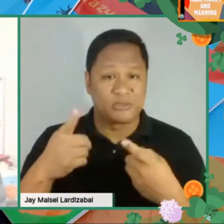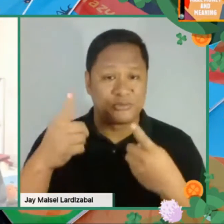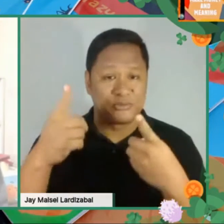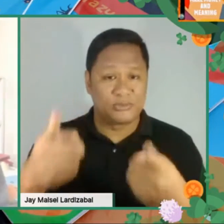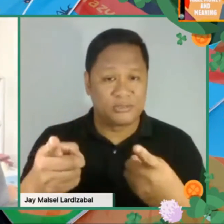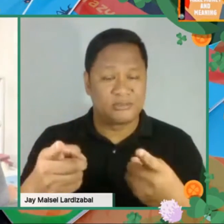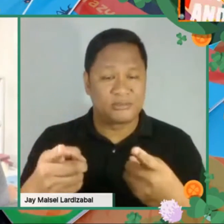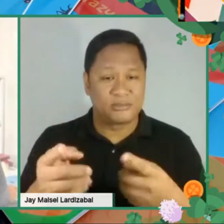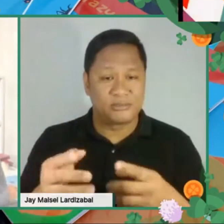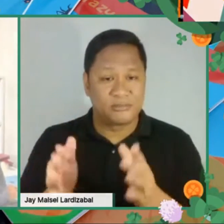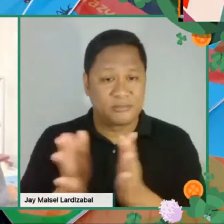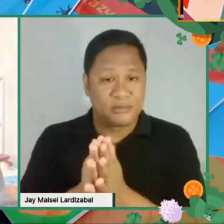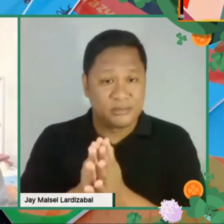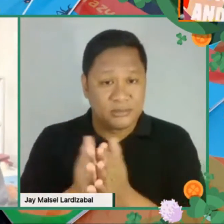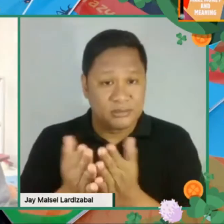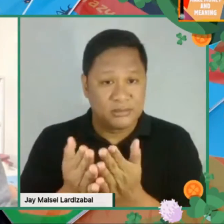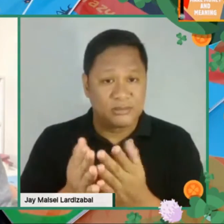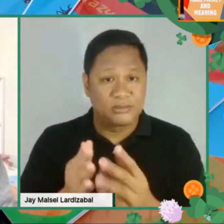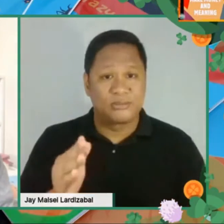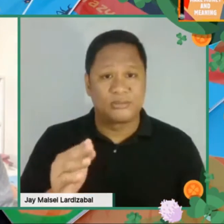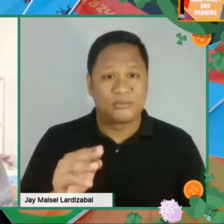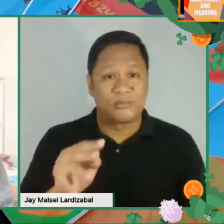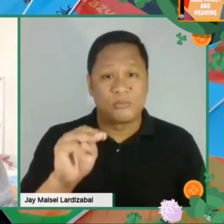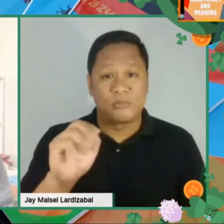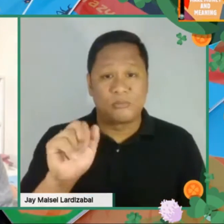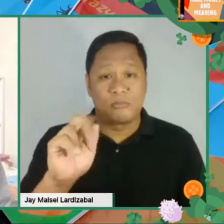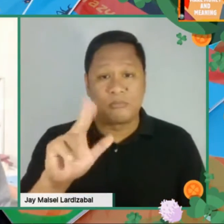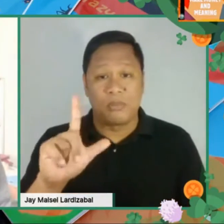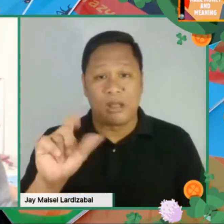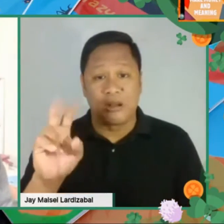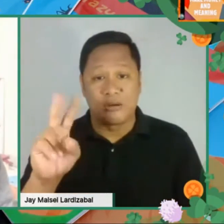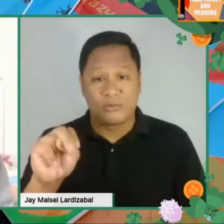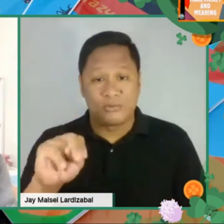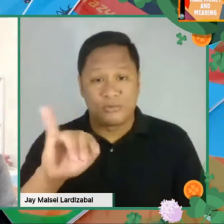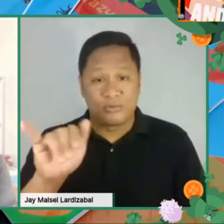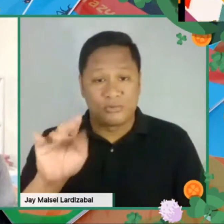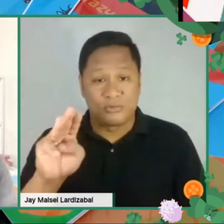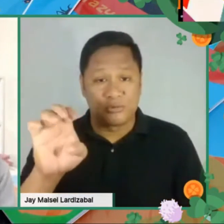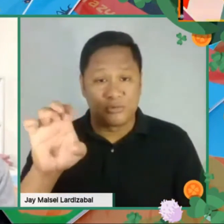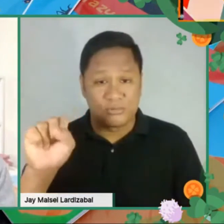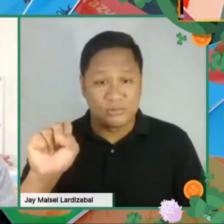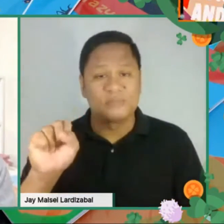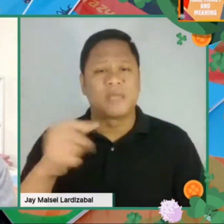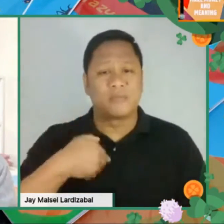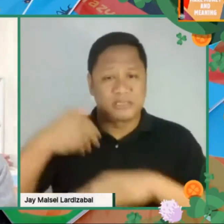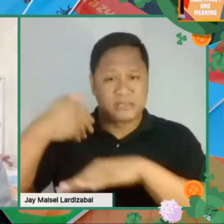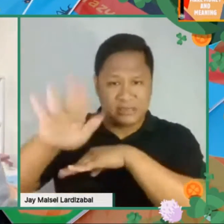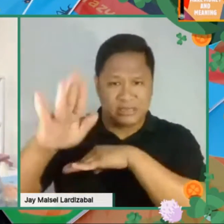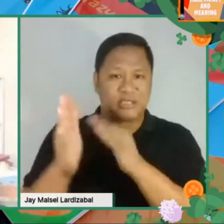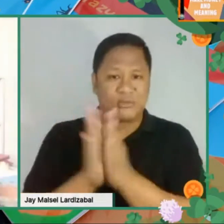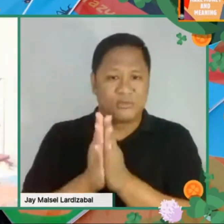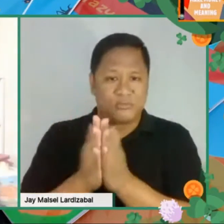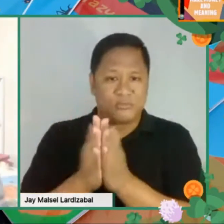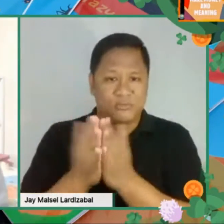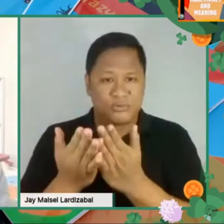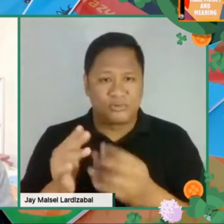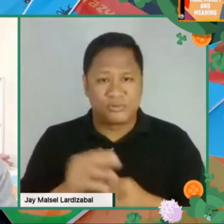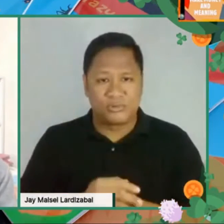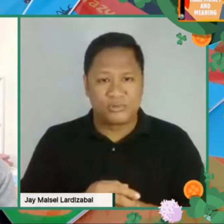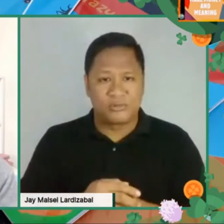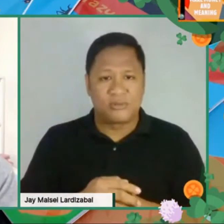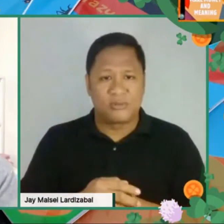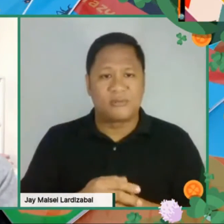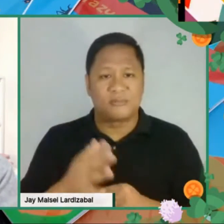to Marlon James. I'll be sending you my book, a copy of My Crazy